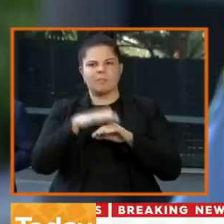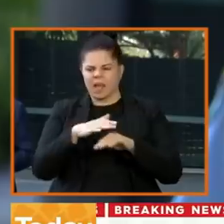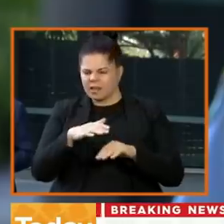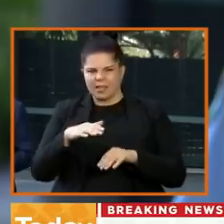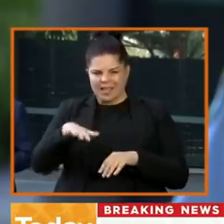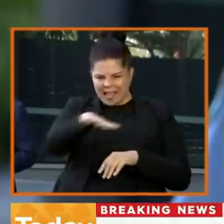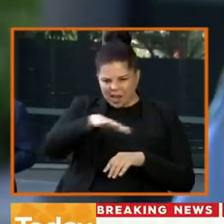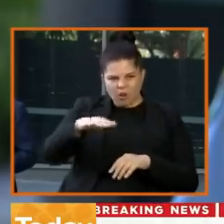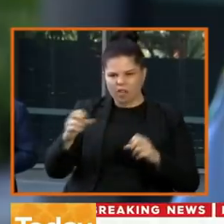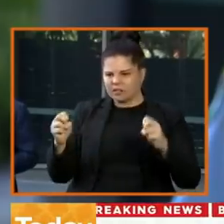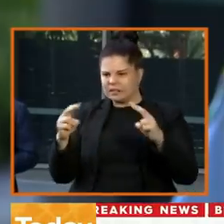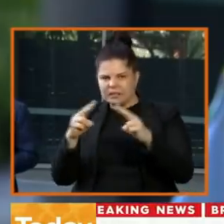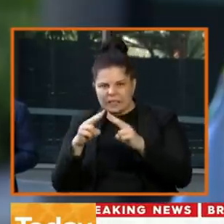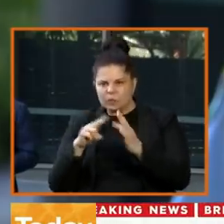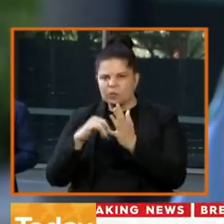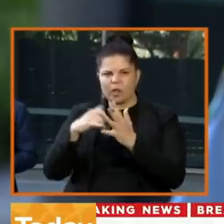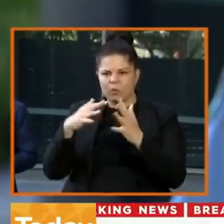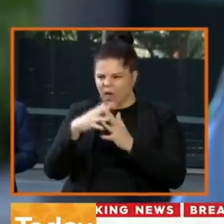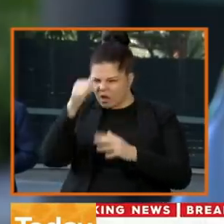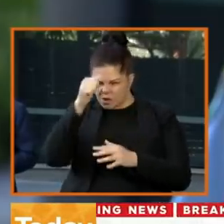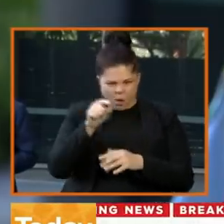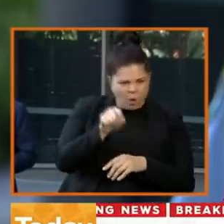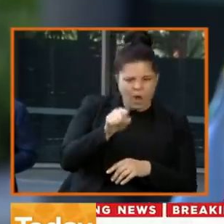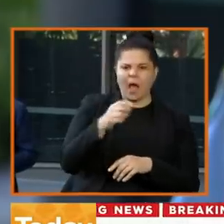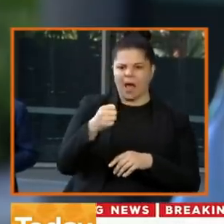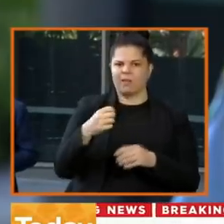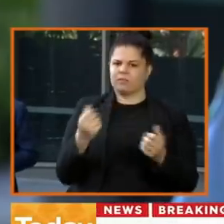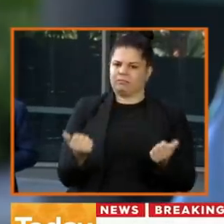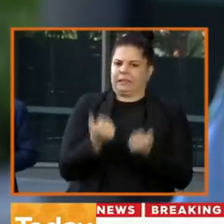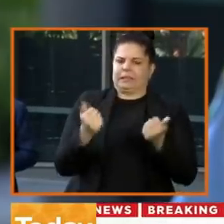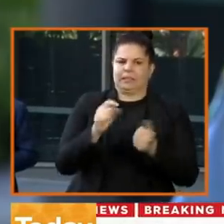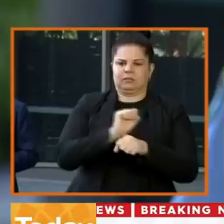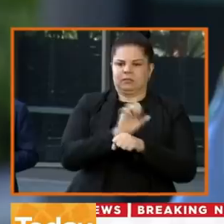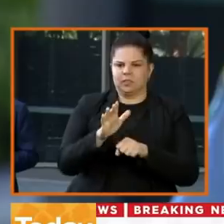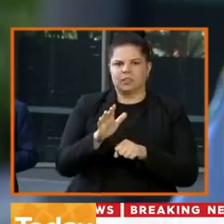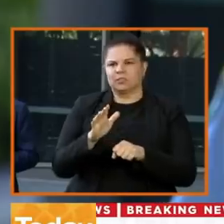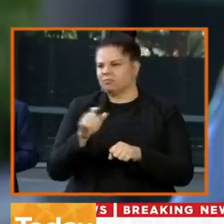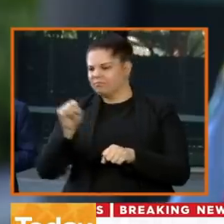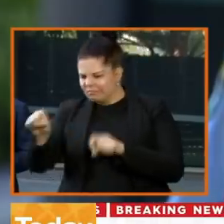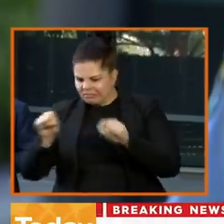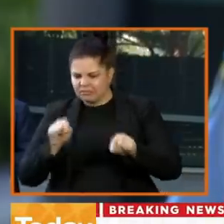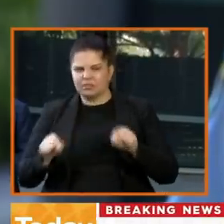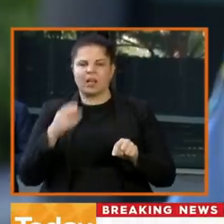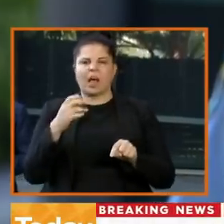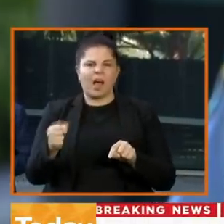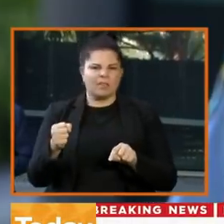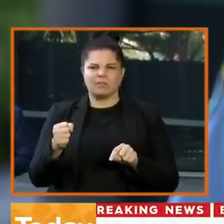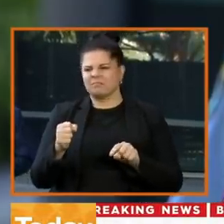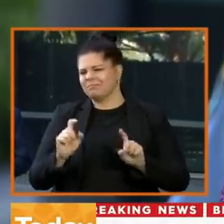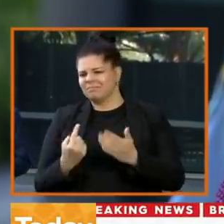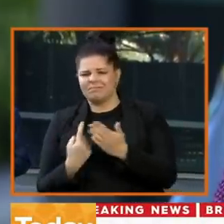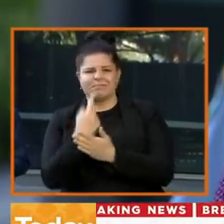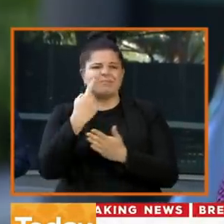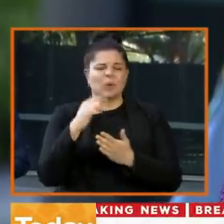clusters, where we know there's a larger number of cases, either through a major event that took place in that area or because of community transmission.